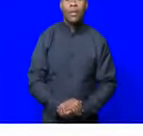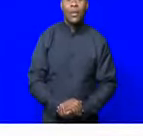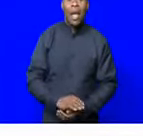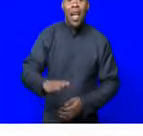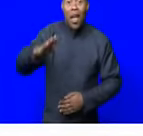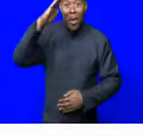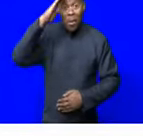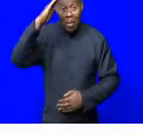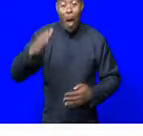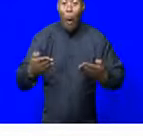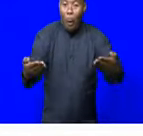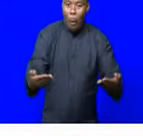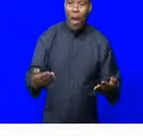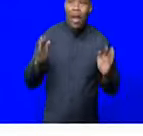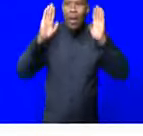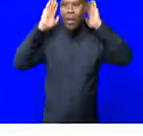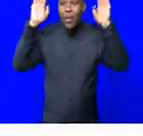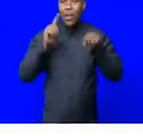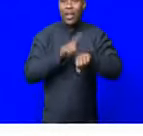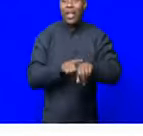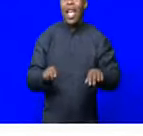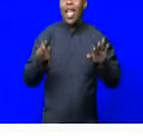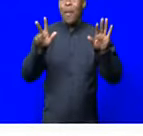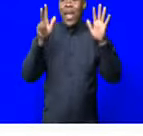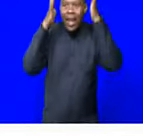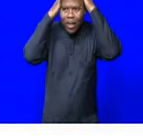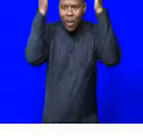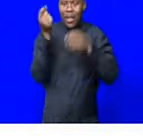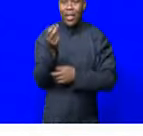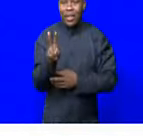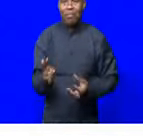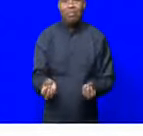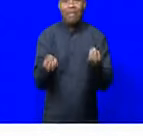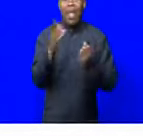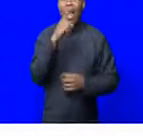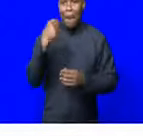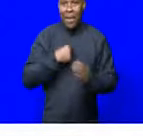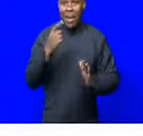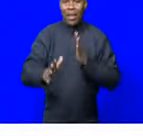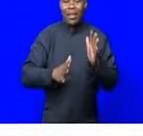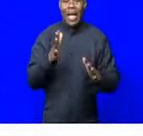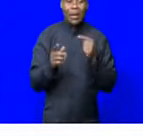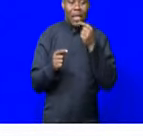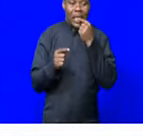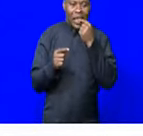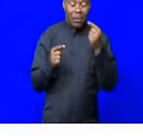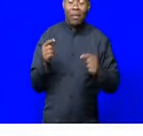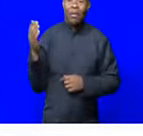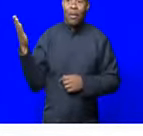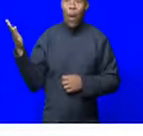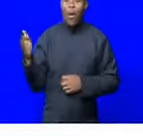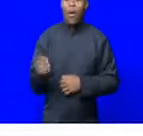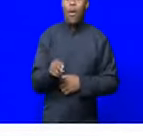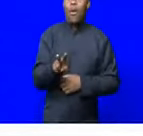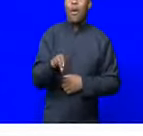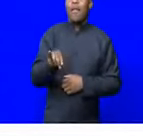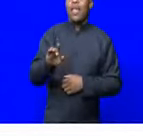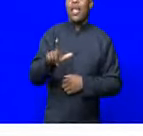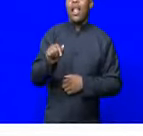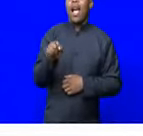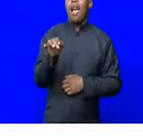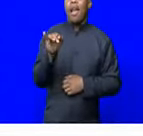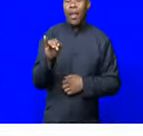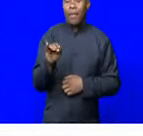Good evening, dear viewers, and welcome to the News Bulletin at 8, brought to you by number one news provider Eswatini TV. I am Nondumiso Vilakade